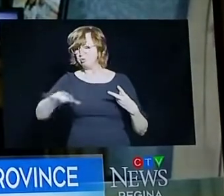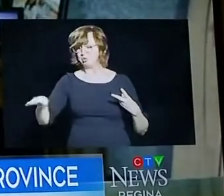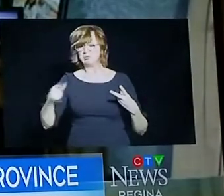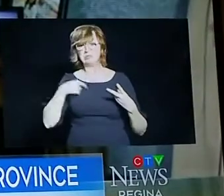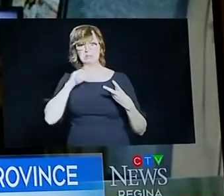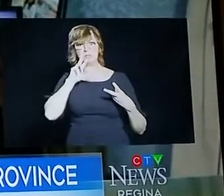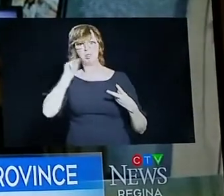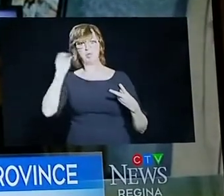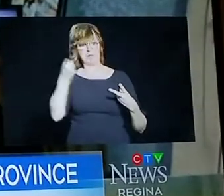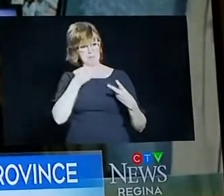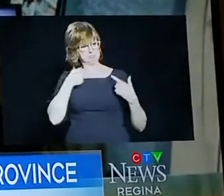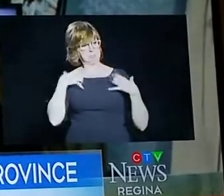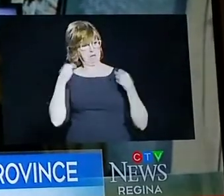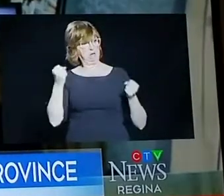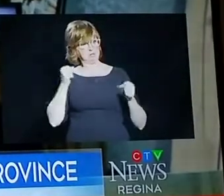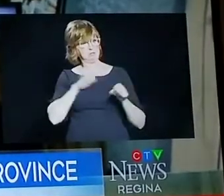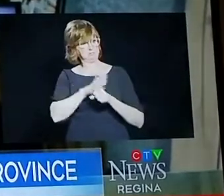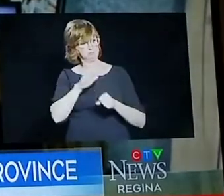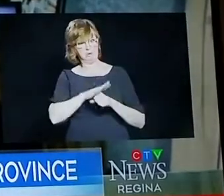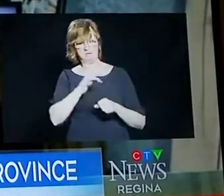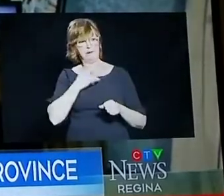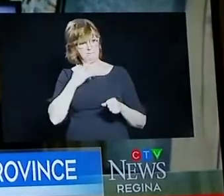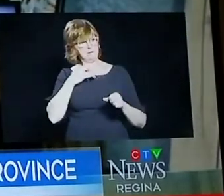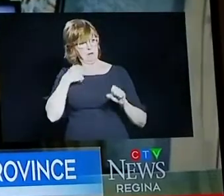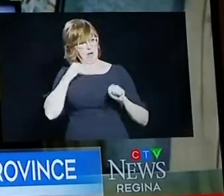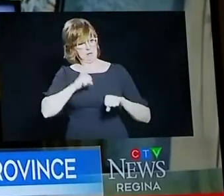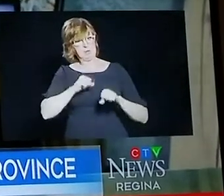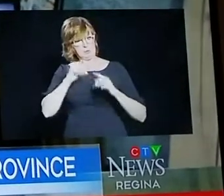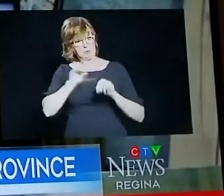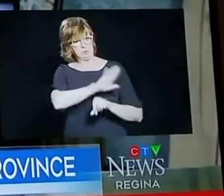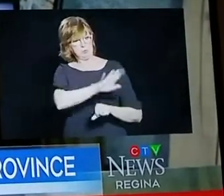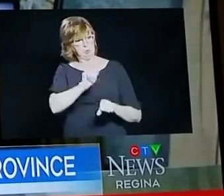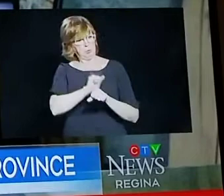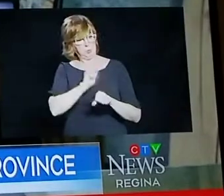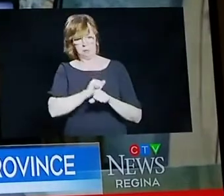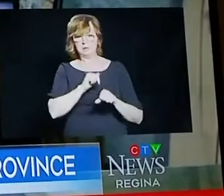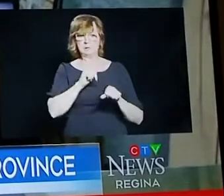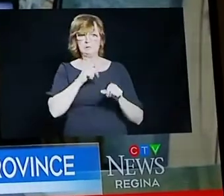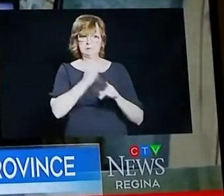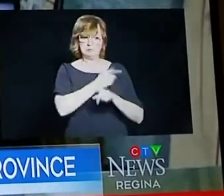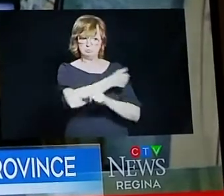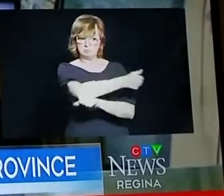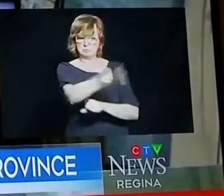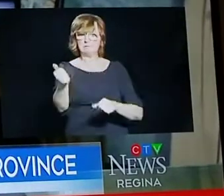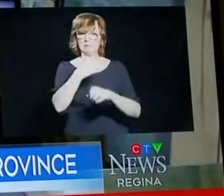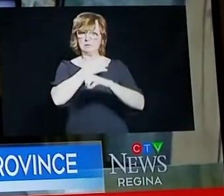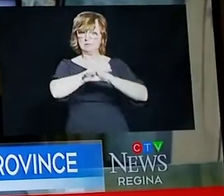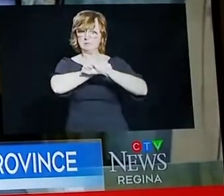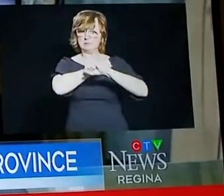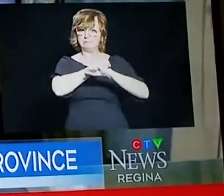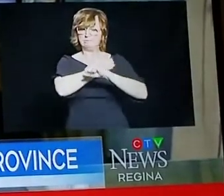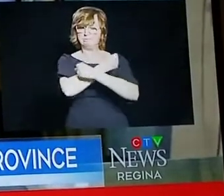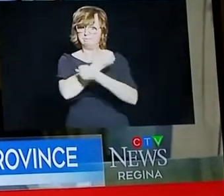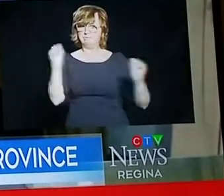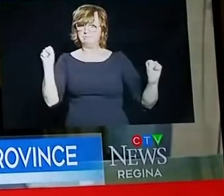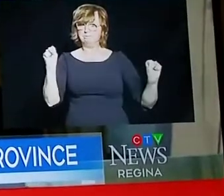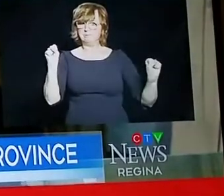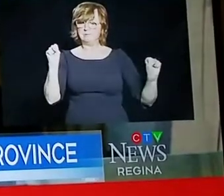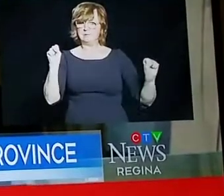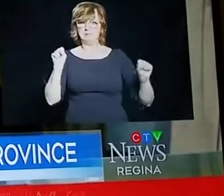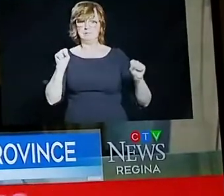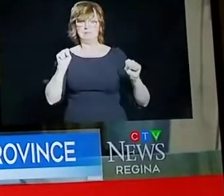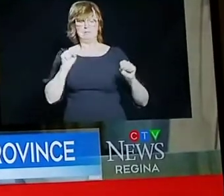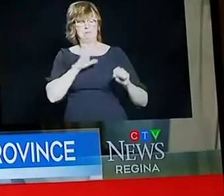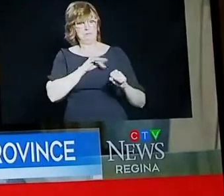I should be putting myself in harm's way before anyone else." These are 3 stories. These are 3 stories out of